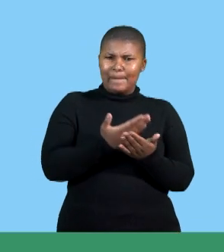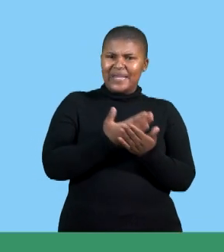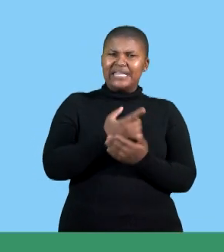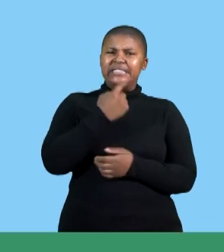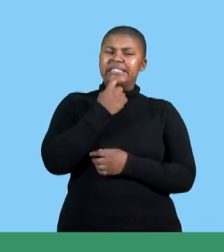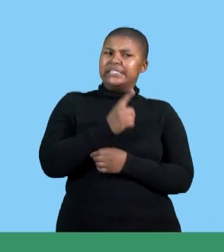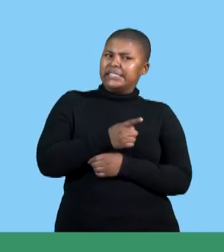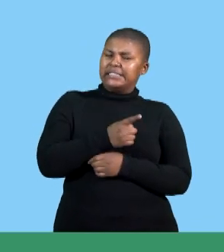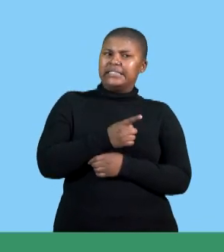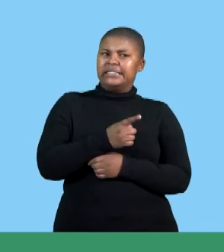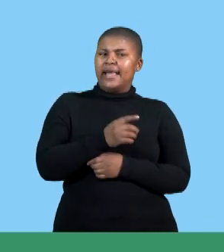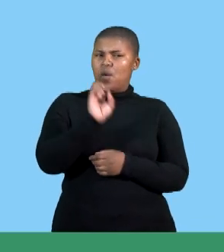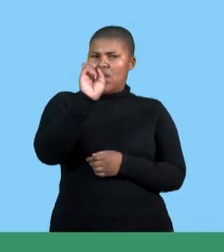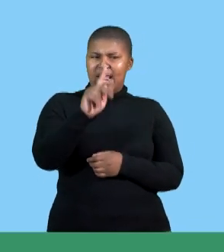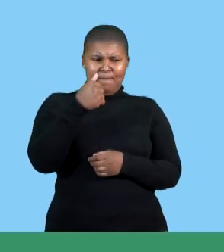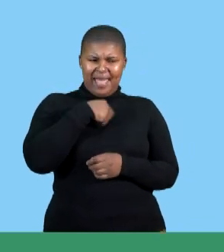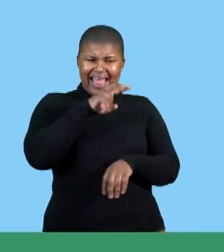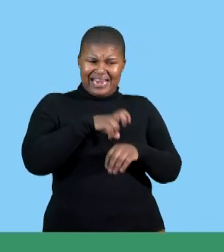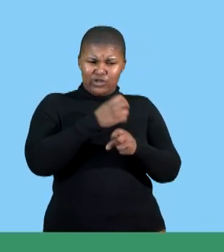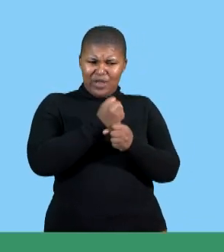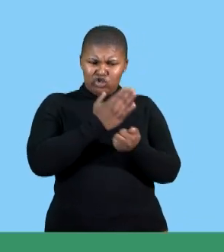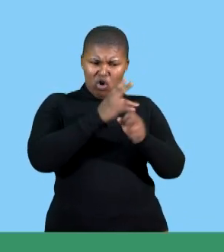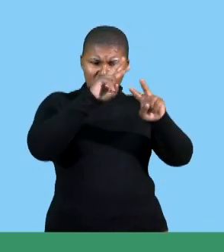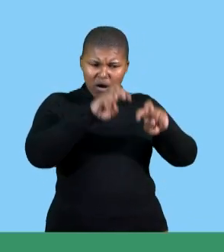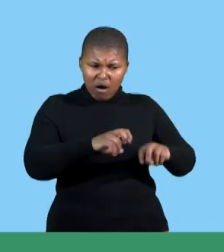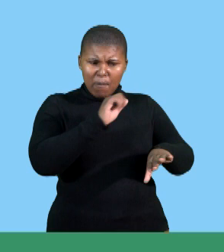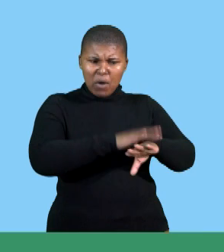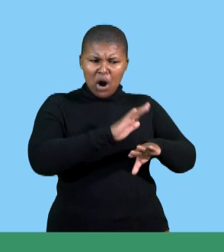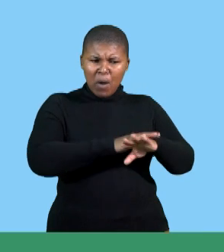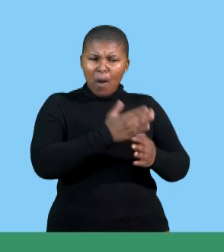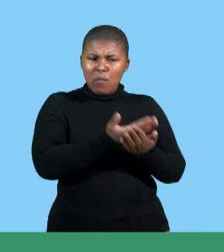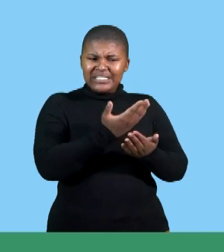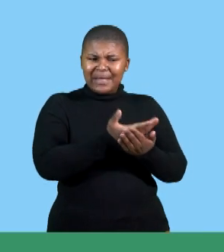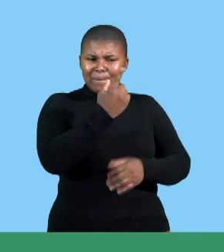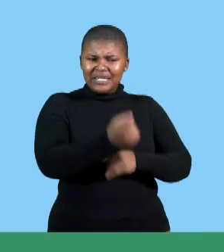where you prove them wrong, to say I need to generate possibilities,